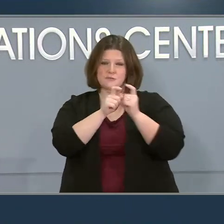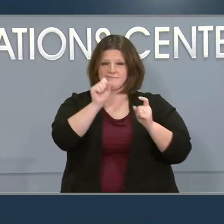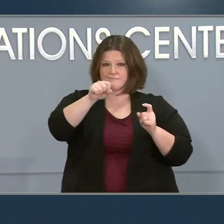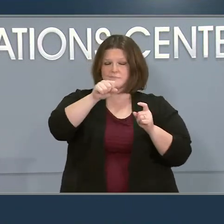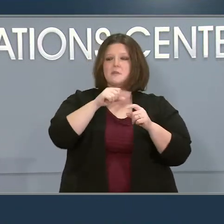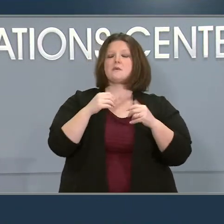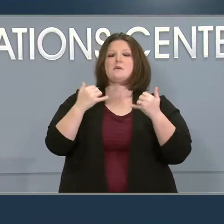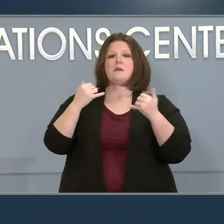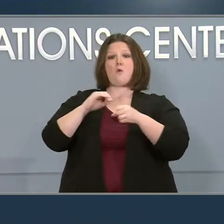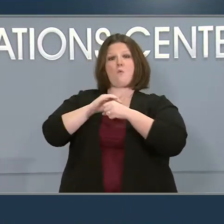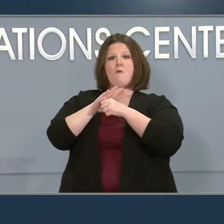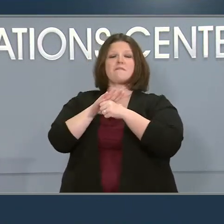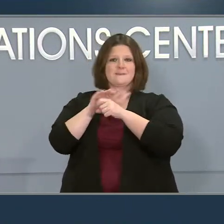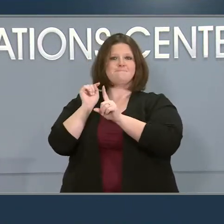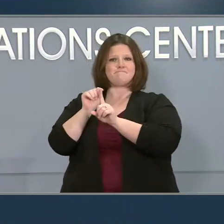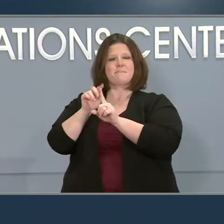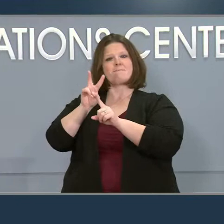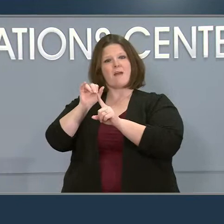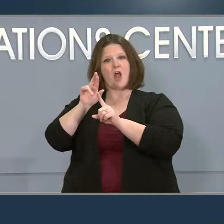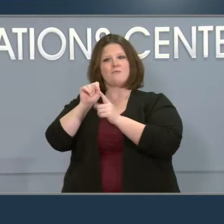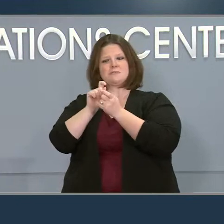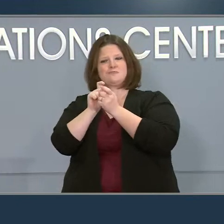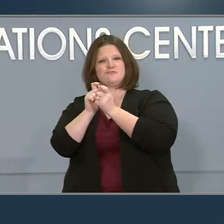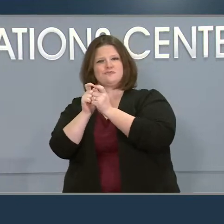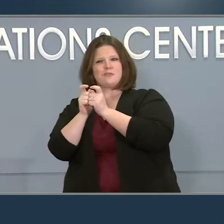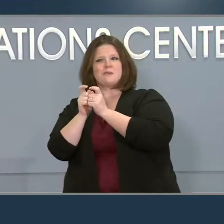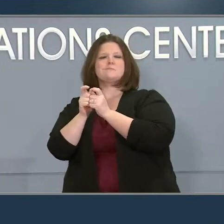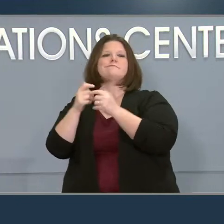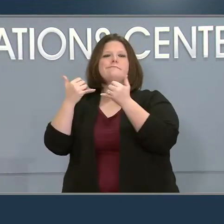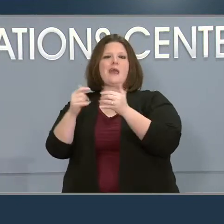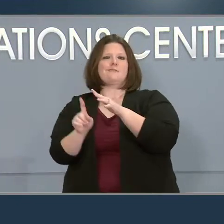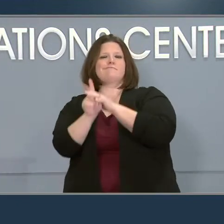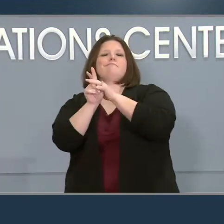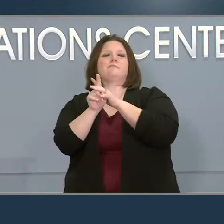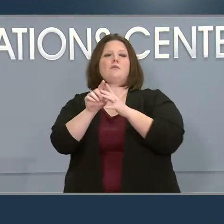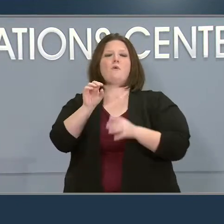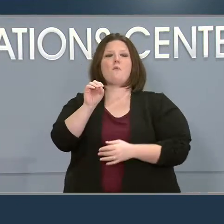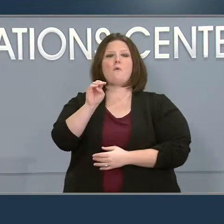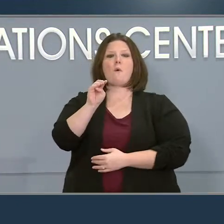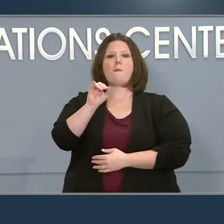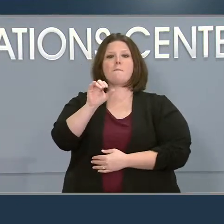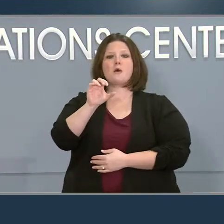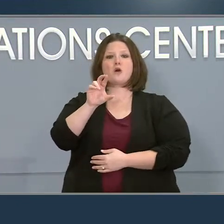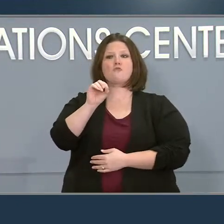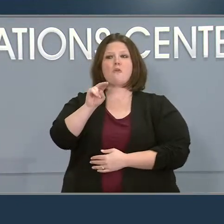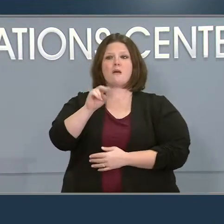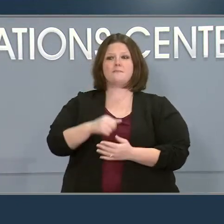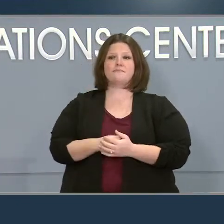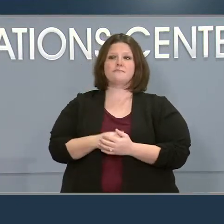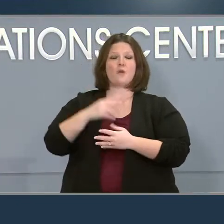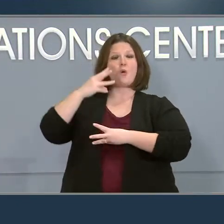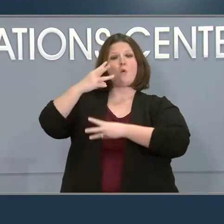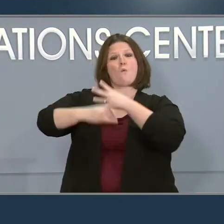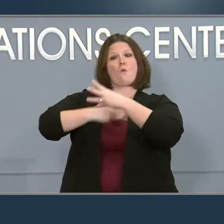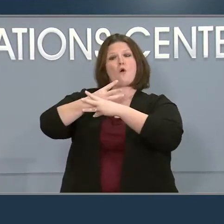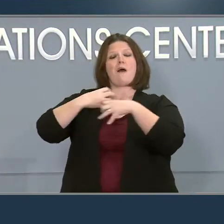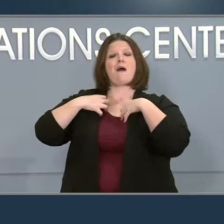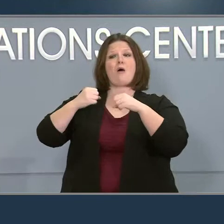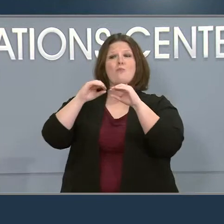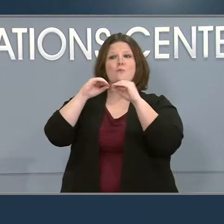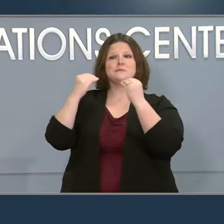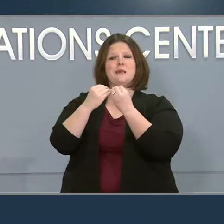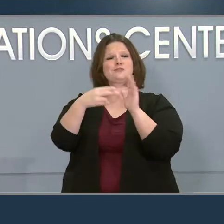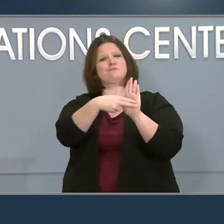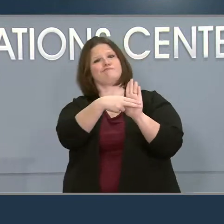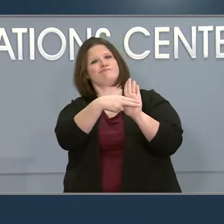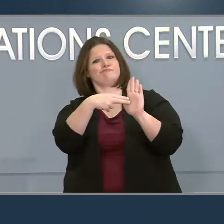as a variant of concern by the World Health Organization, and we still have a lot to learn about Omicron. Over the next